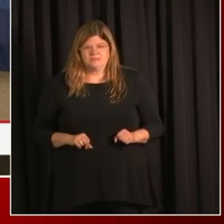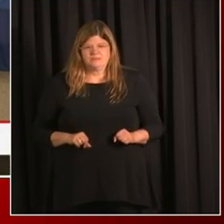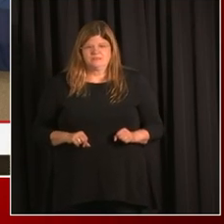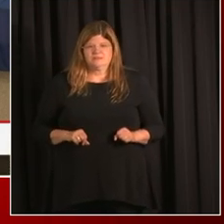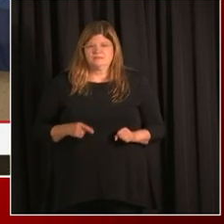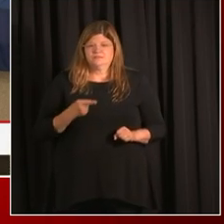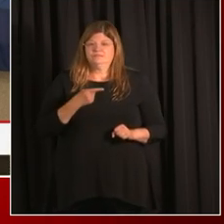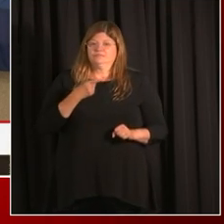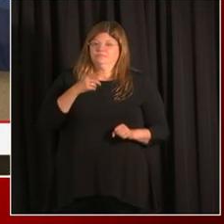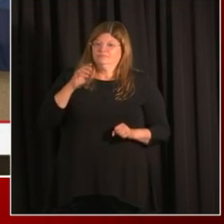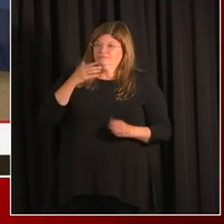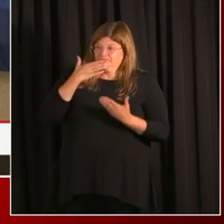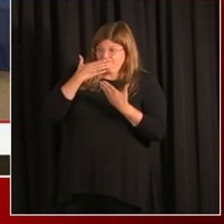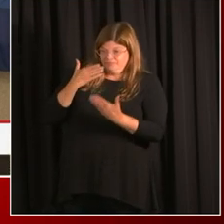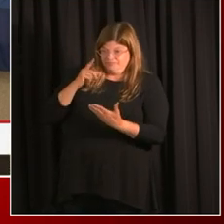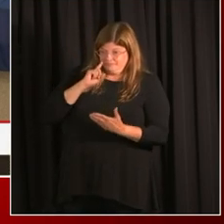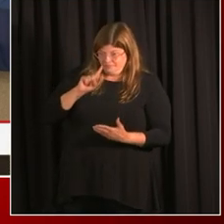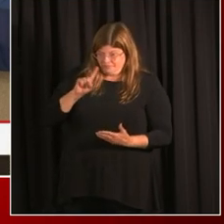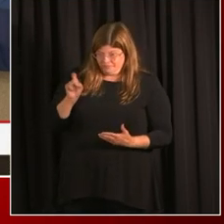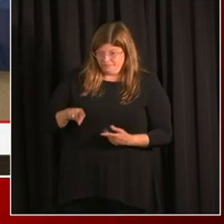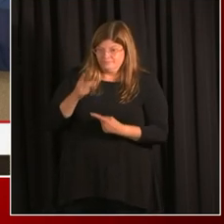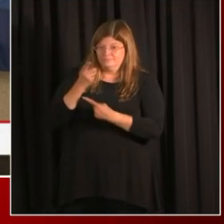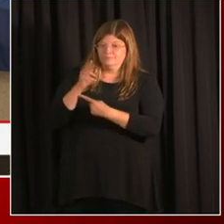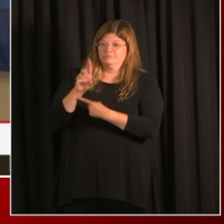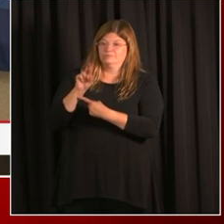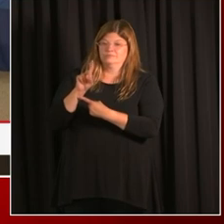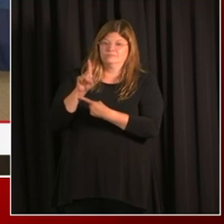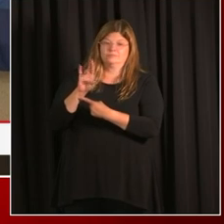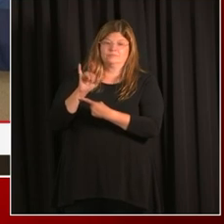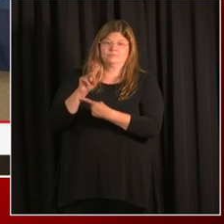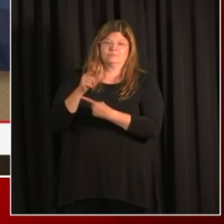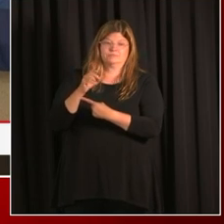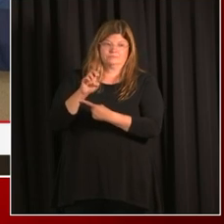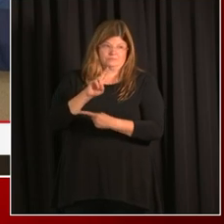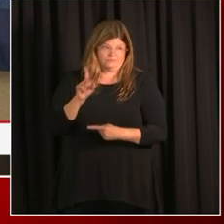So thank you for the question. This is Chris Rodriguez.